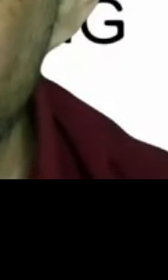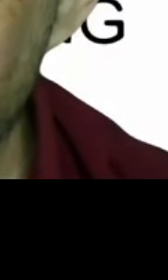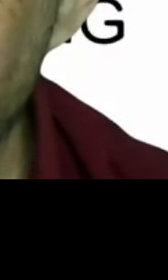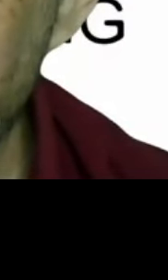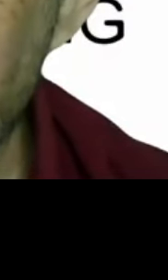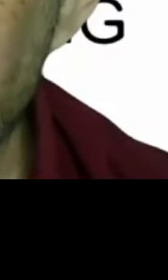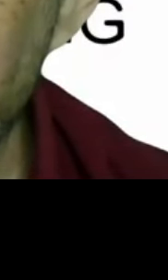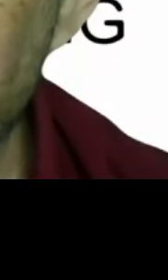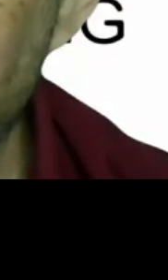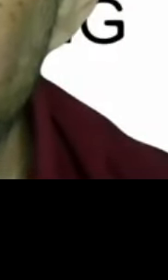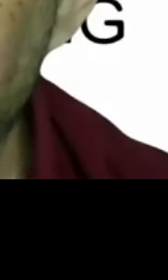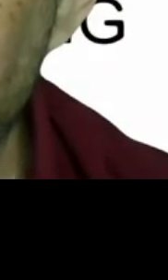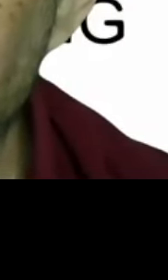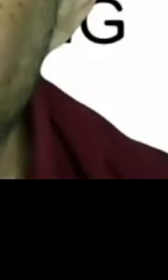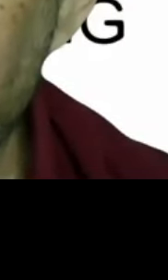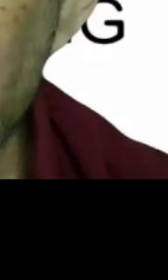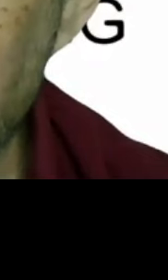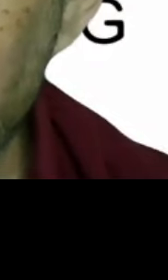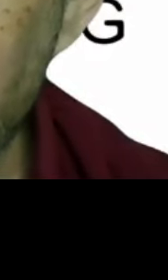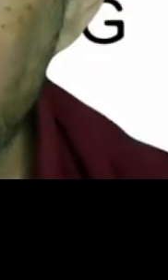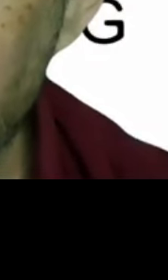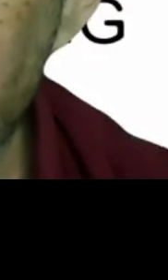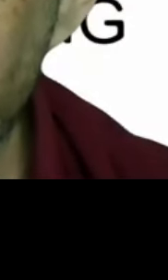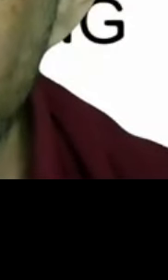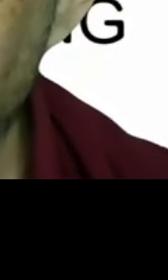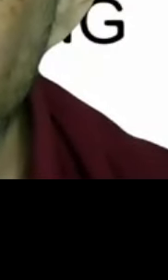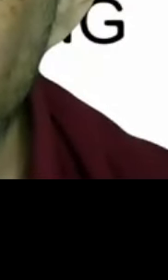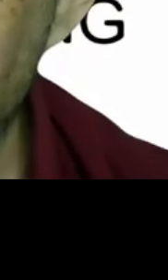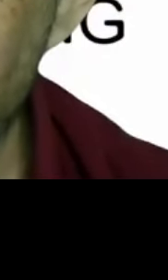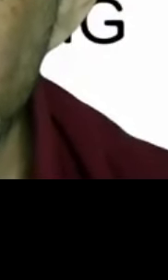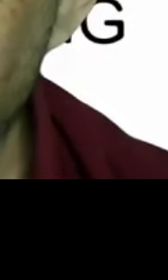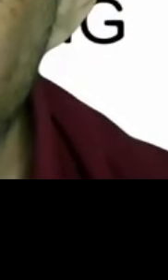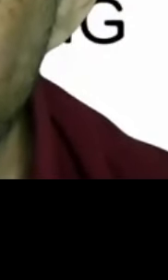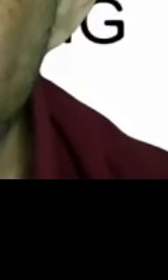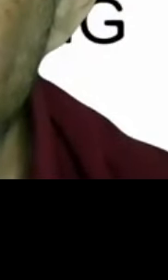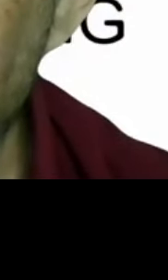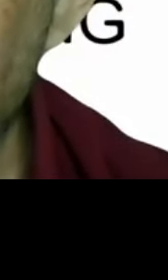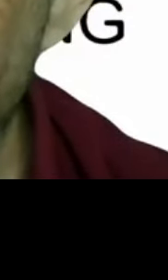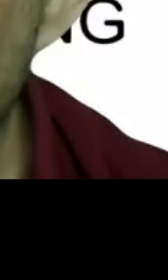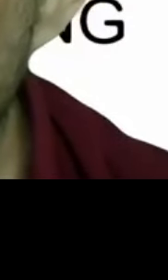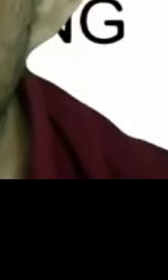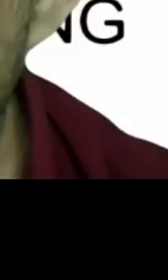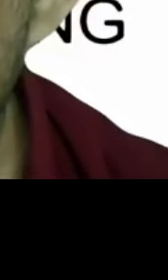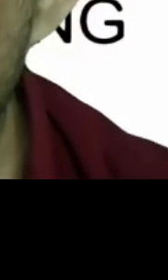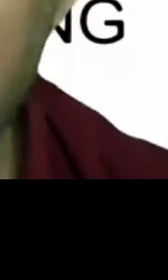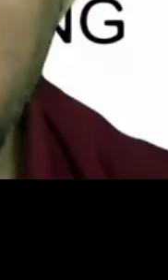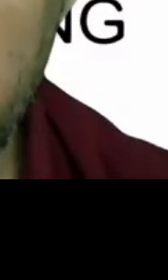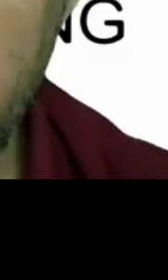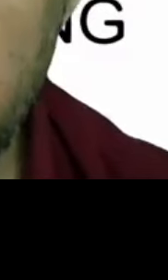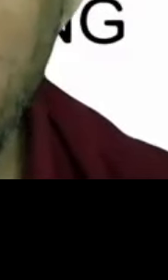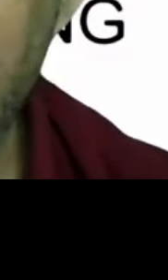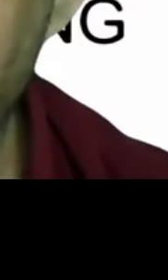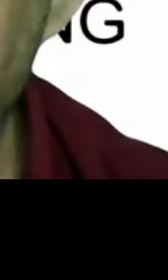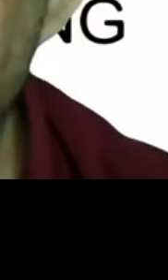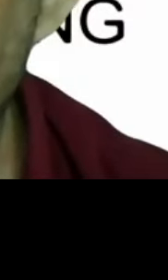with including people with disabilities into disaster risk reduction. And also in the local